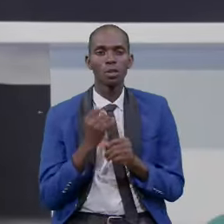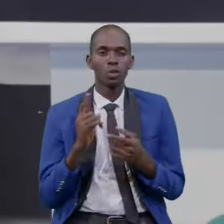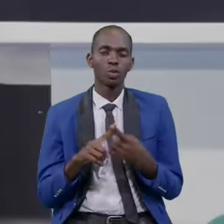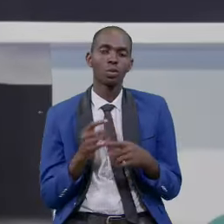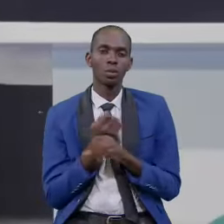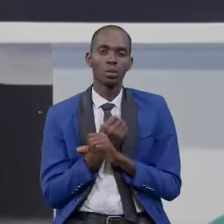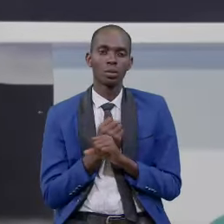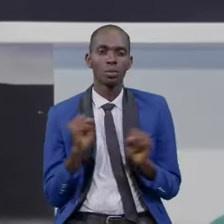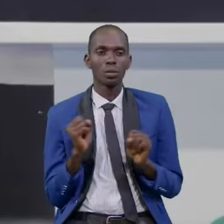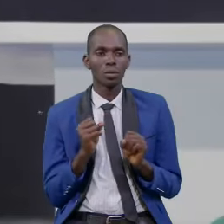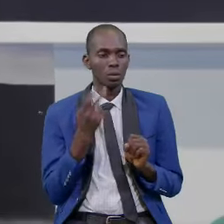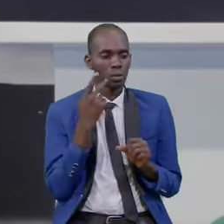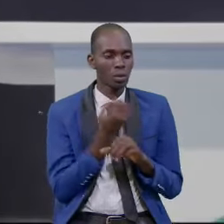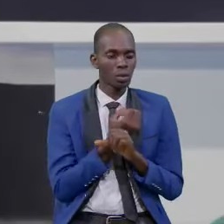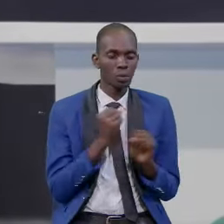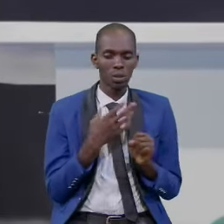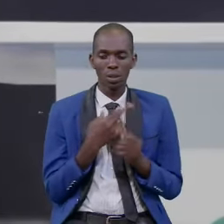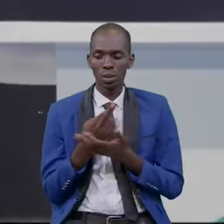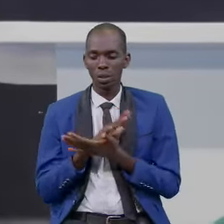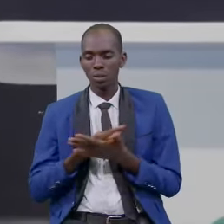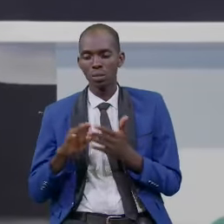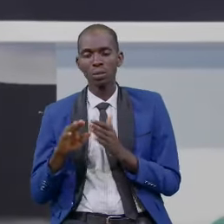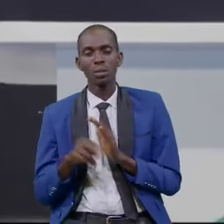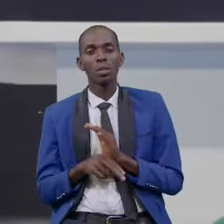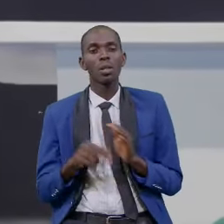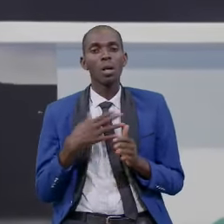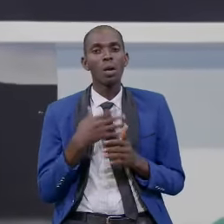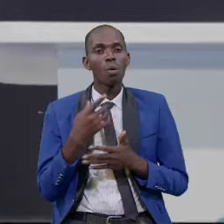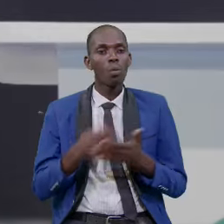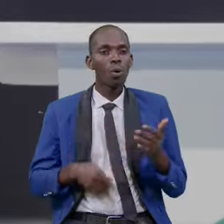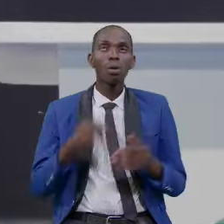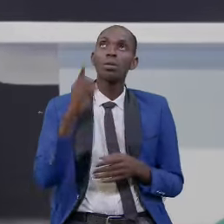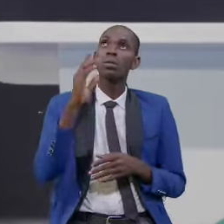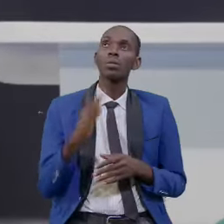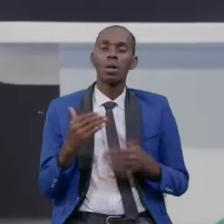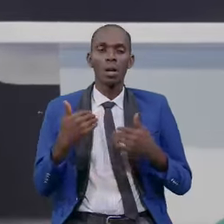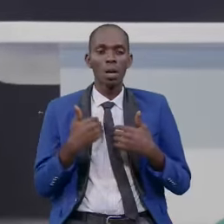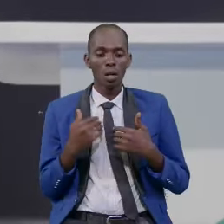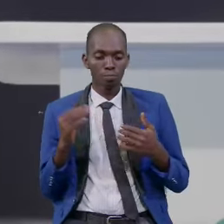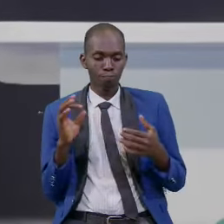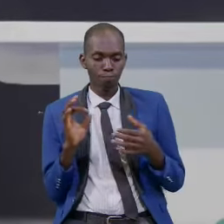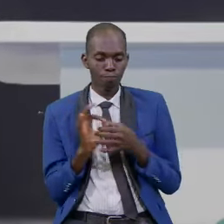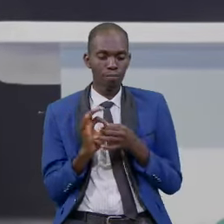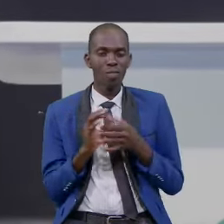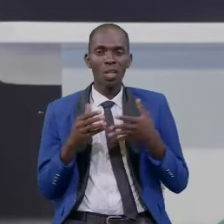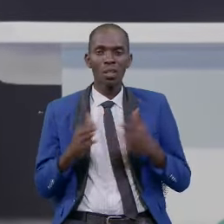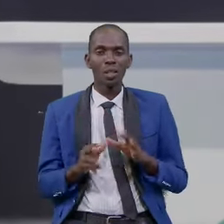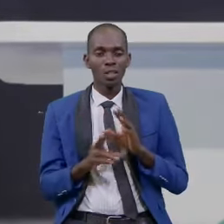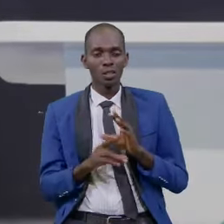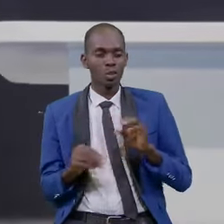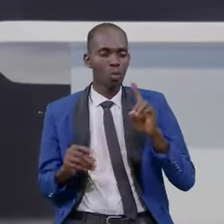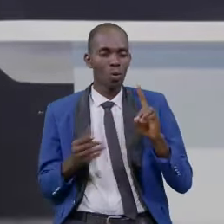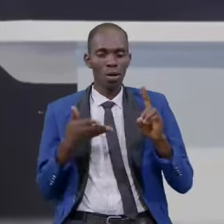righteousness, they go together. And what God has joined together, Let no man, let no